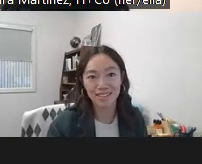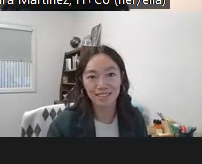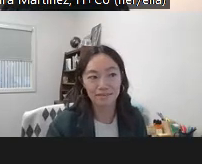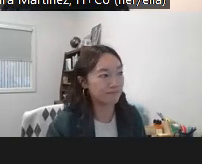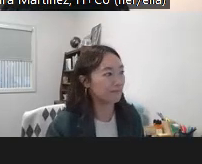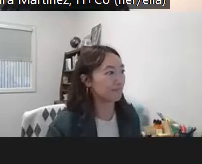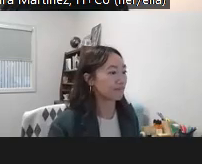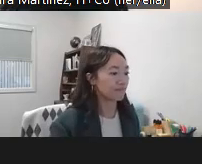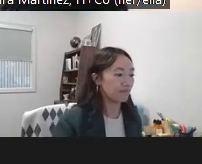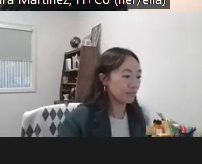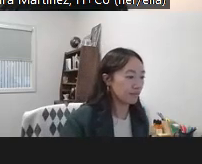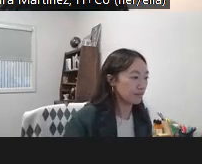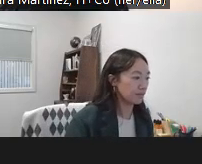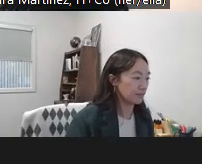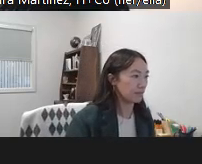few slides.